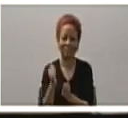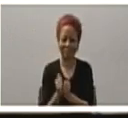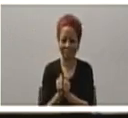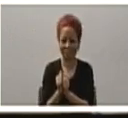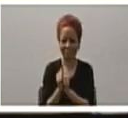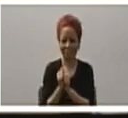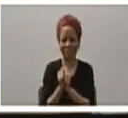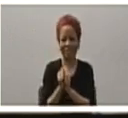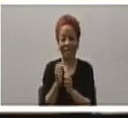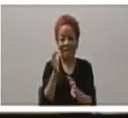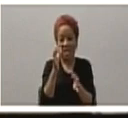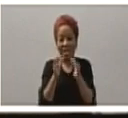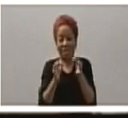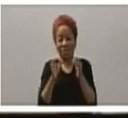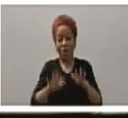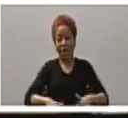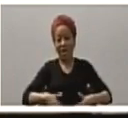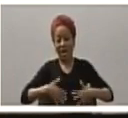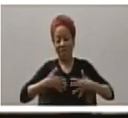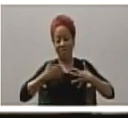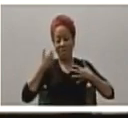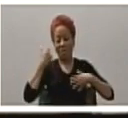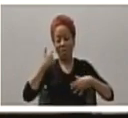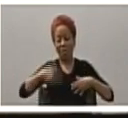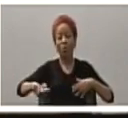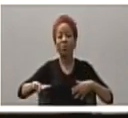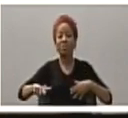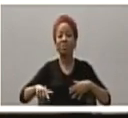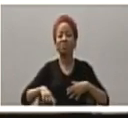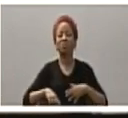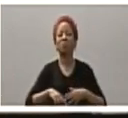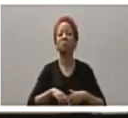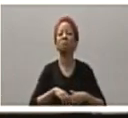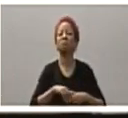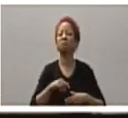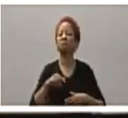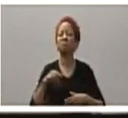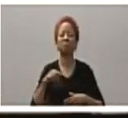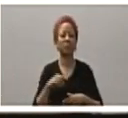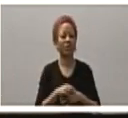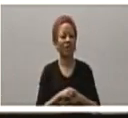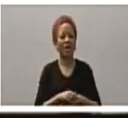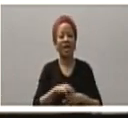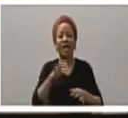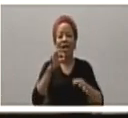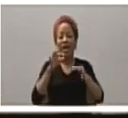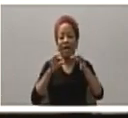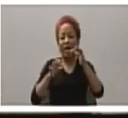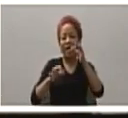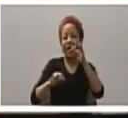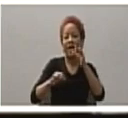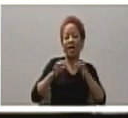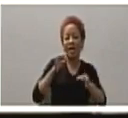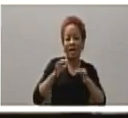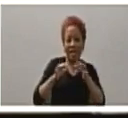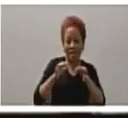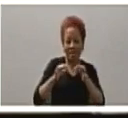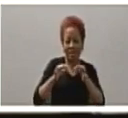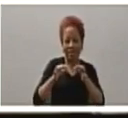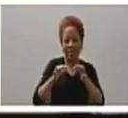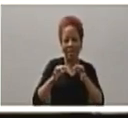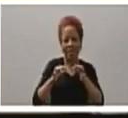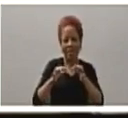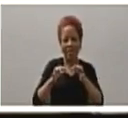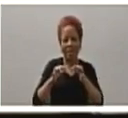Whoever loses his life loses it, but whoever hates his life in this world will keep it for eternal